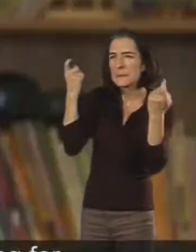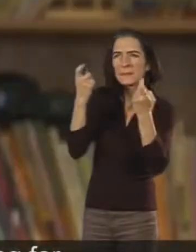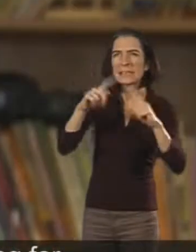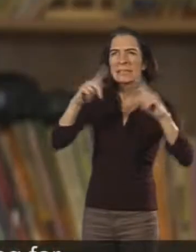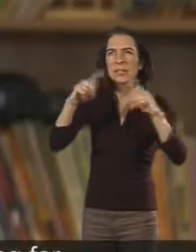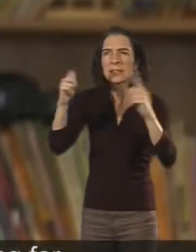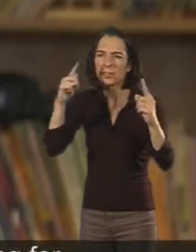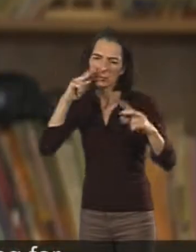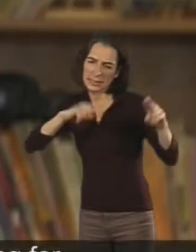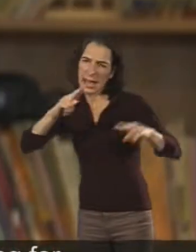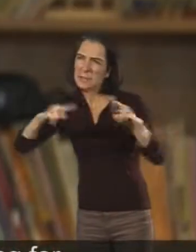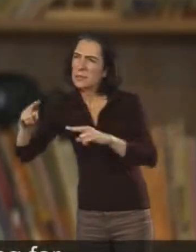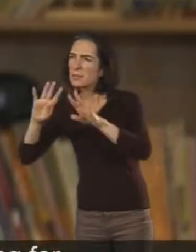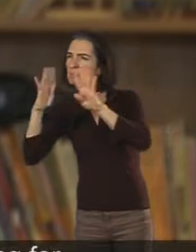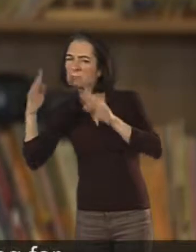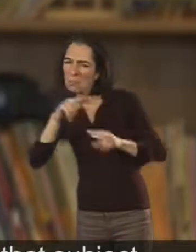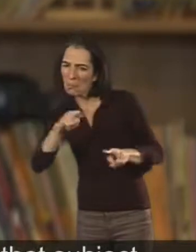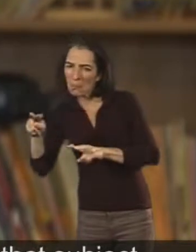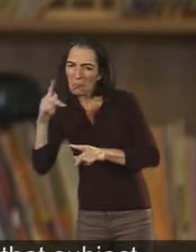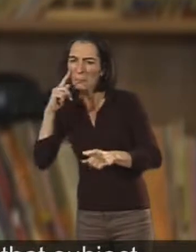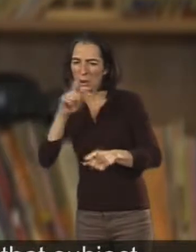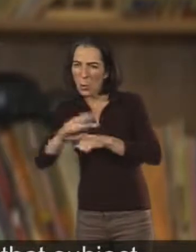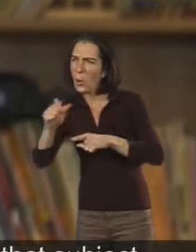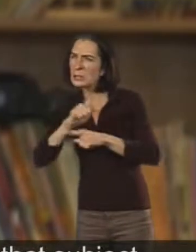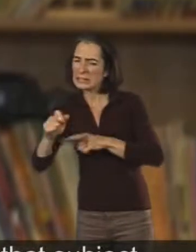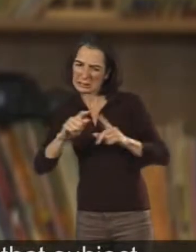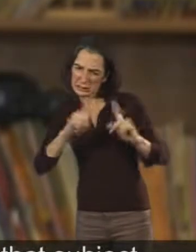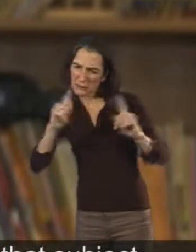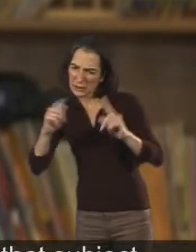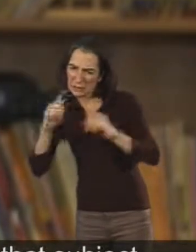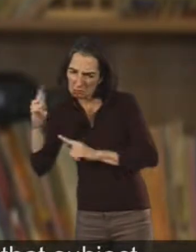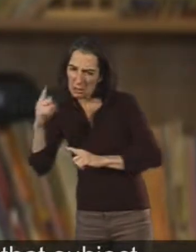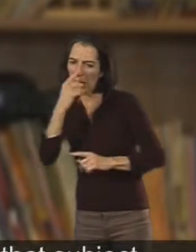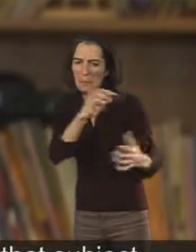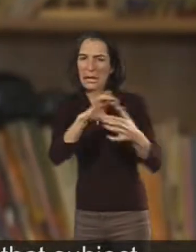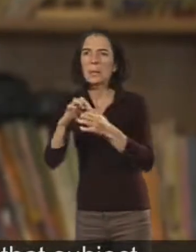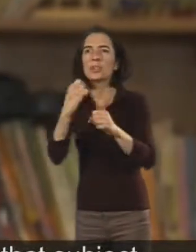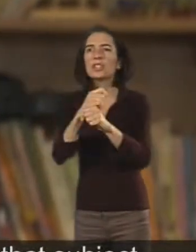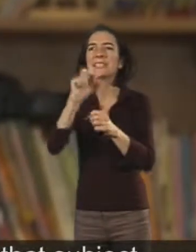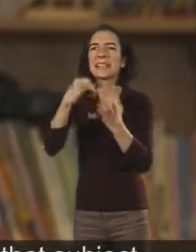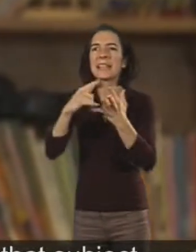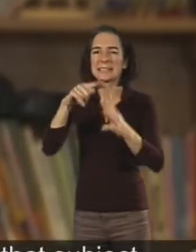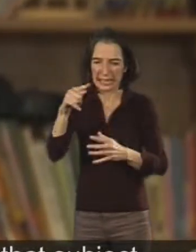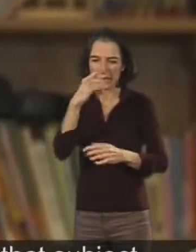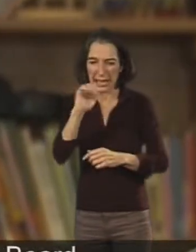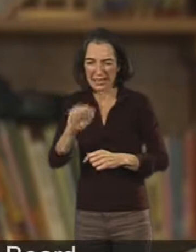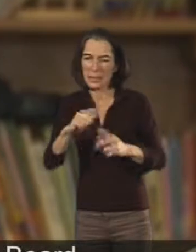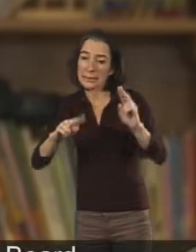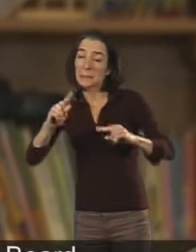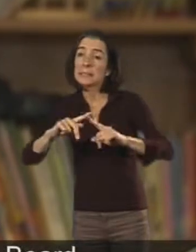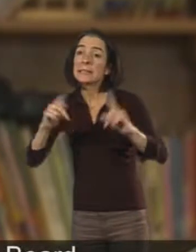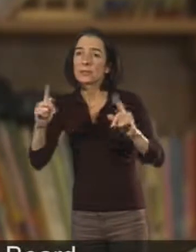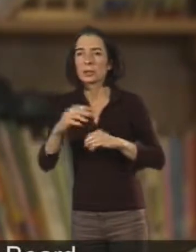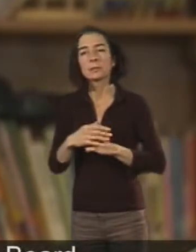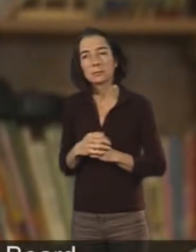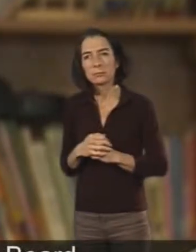alternative exam courses, assessments, that can be taught alongside the GCSE for that subject, but are assessed slightly differently at the end. So